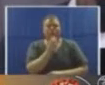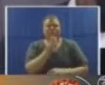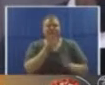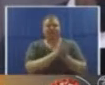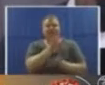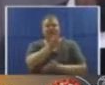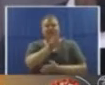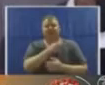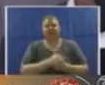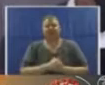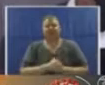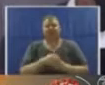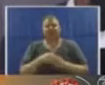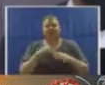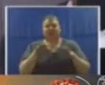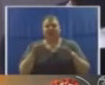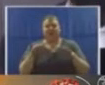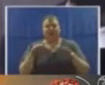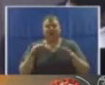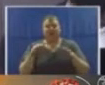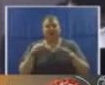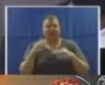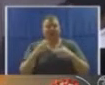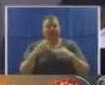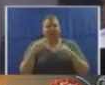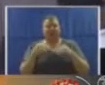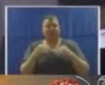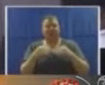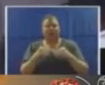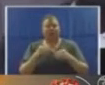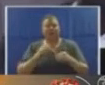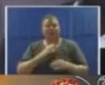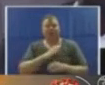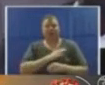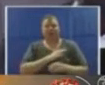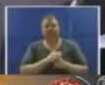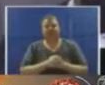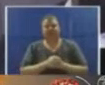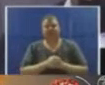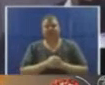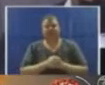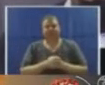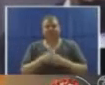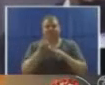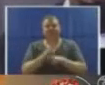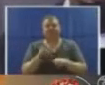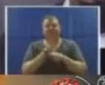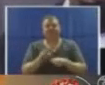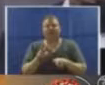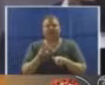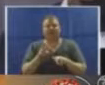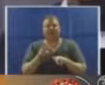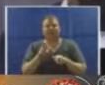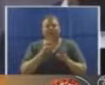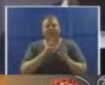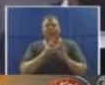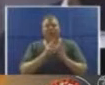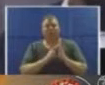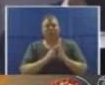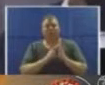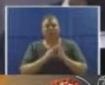2018, the Public Enterprises Committee of the previous Parliament tabled its extensive oversight report into Eskom.